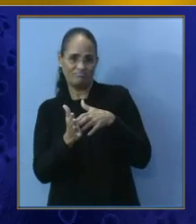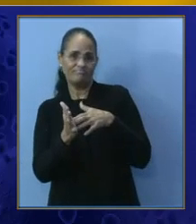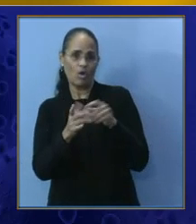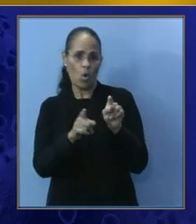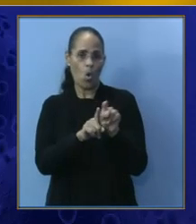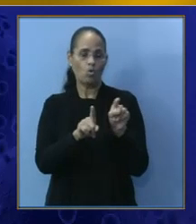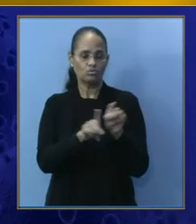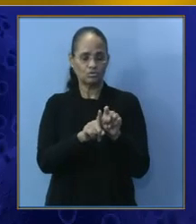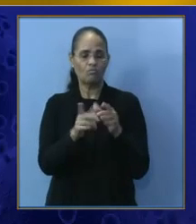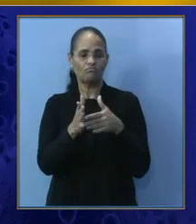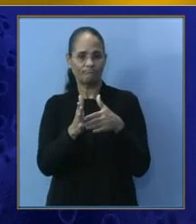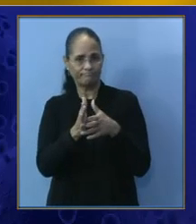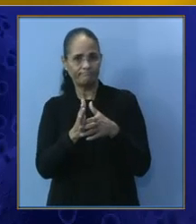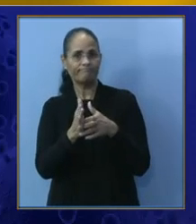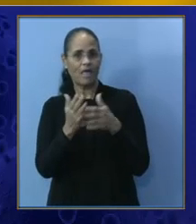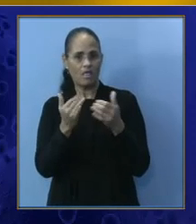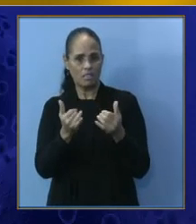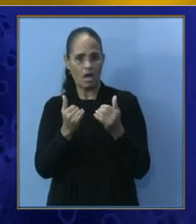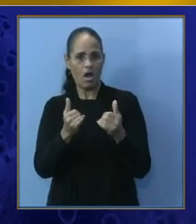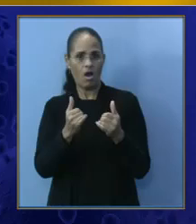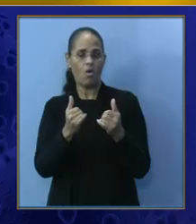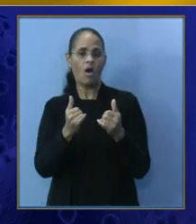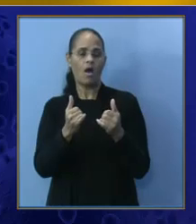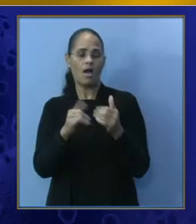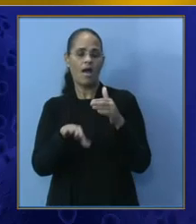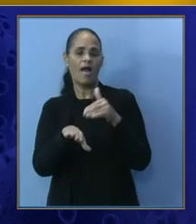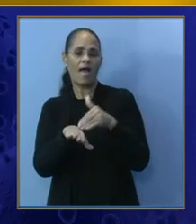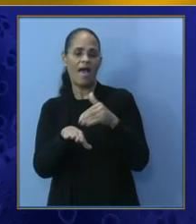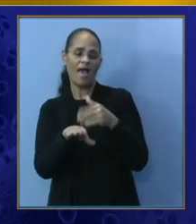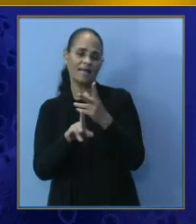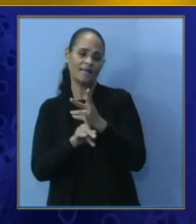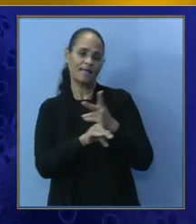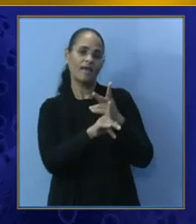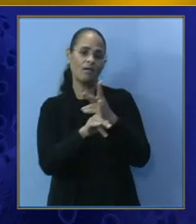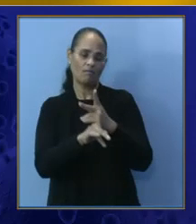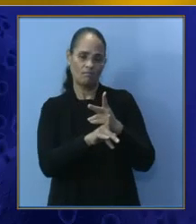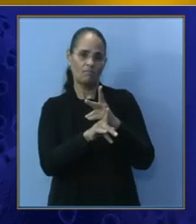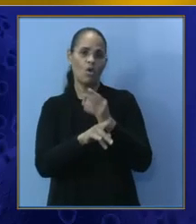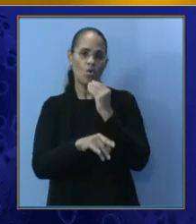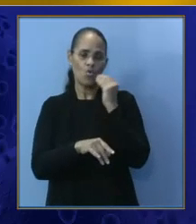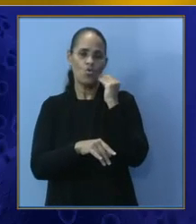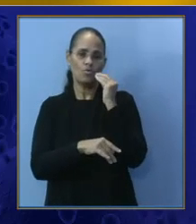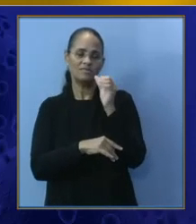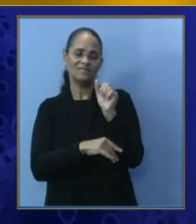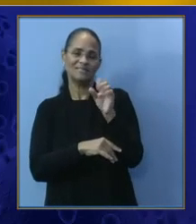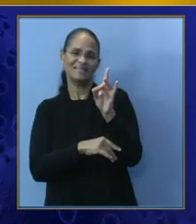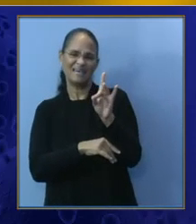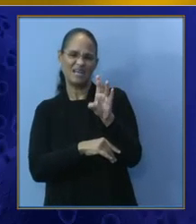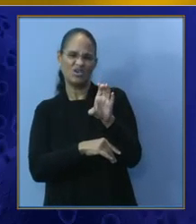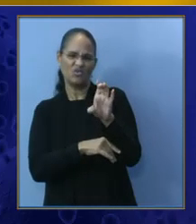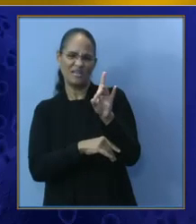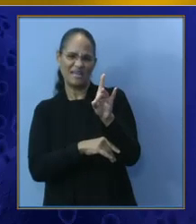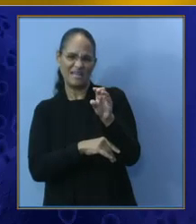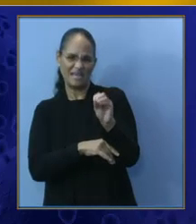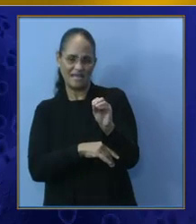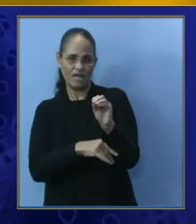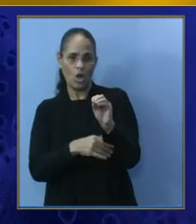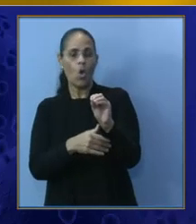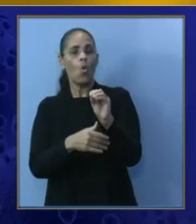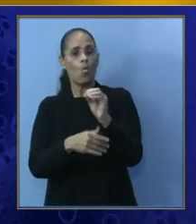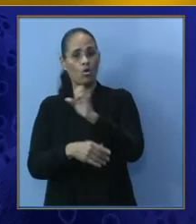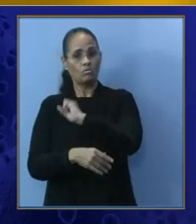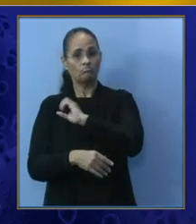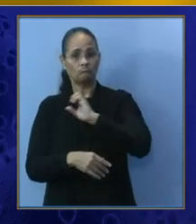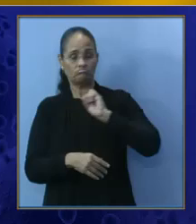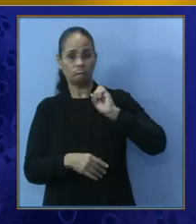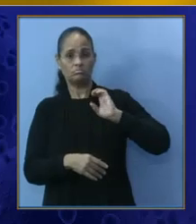and clinically vulnerable at nursing care facilities, and 887 were given to the elderly and frontline